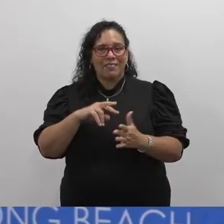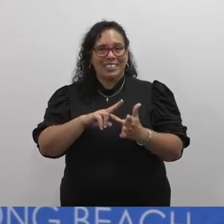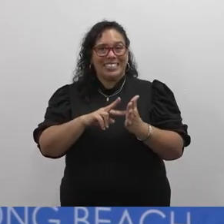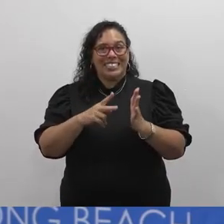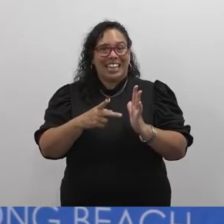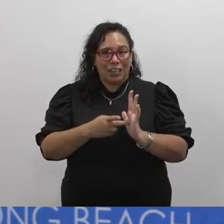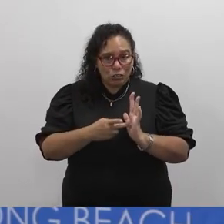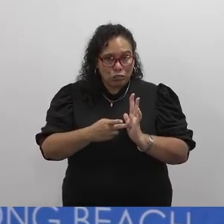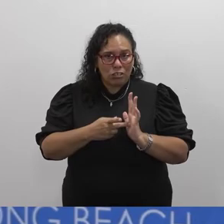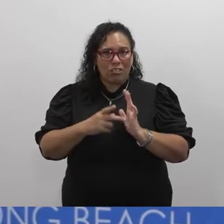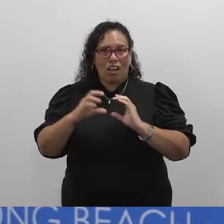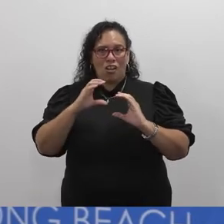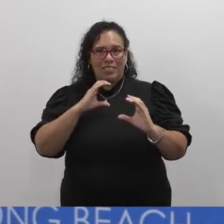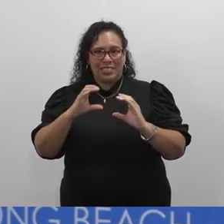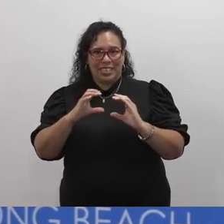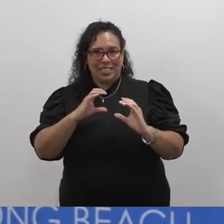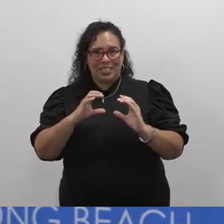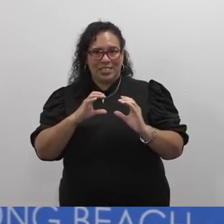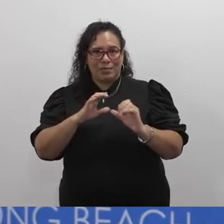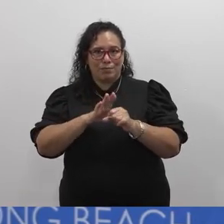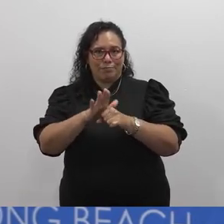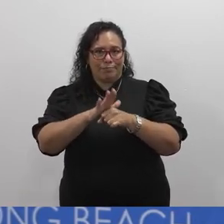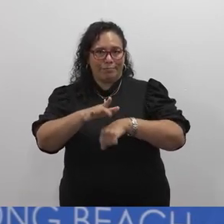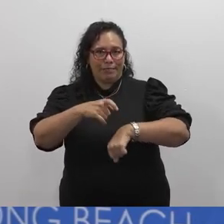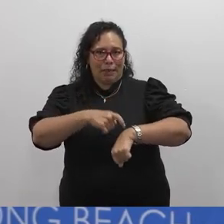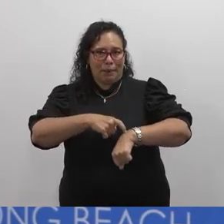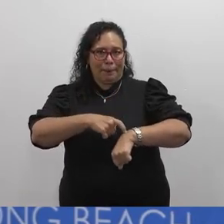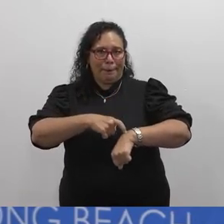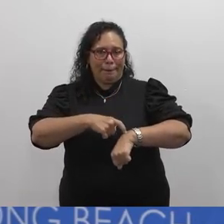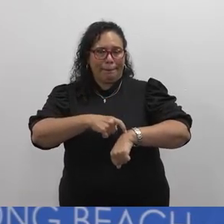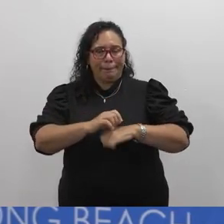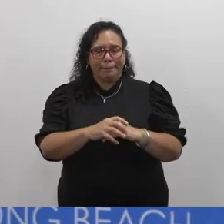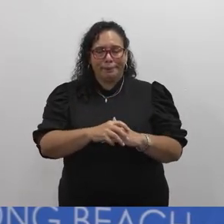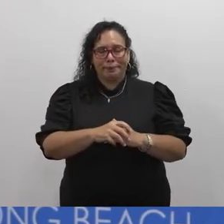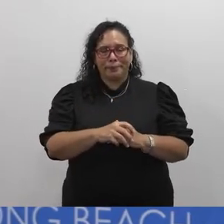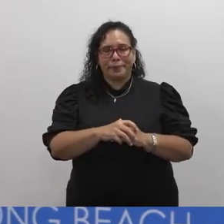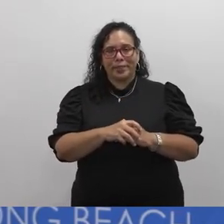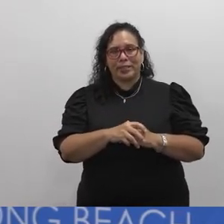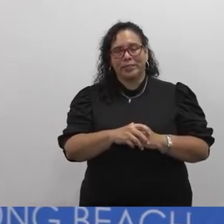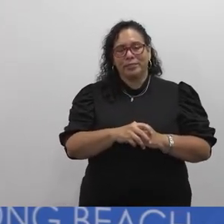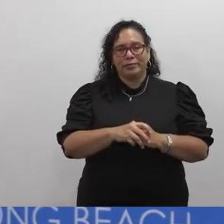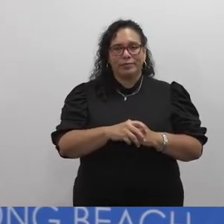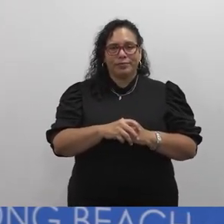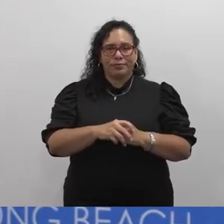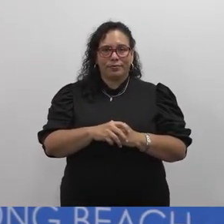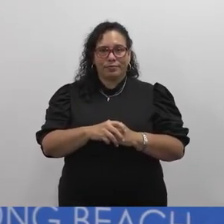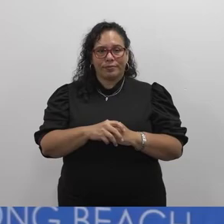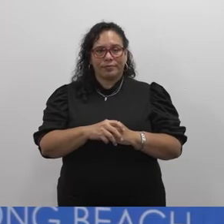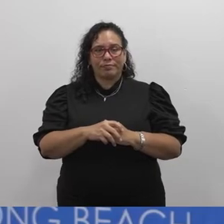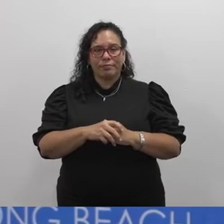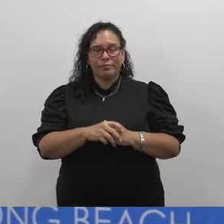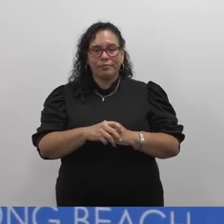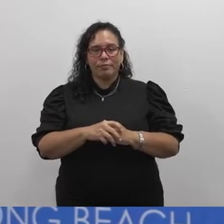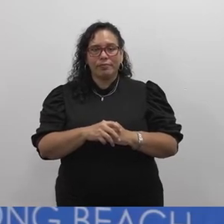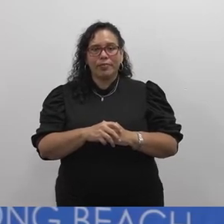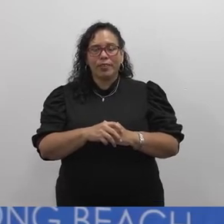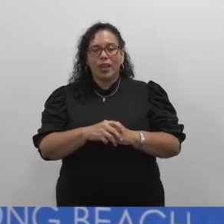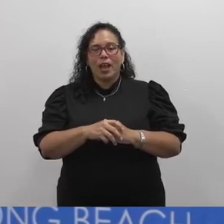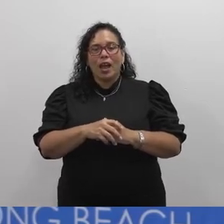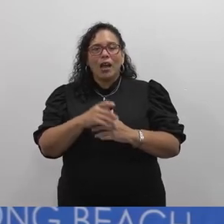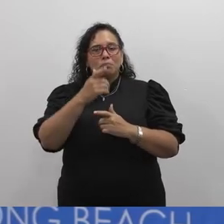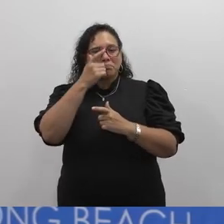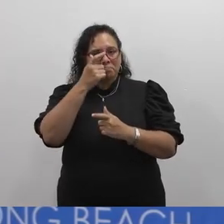conversations with dedicated time to them. You know, I think it might be interesting. I'm flipping back